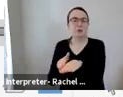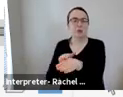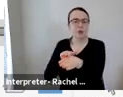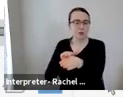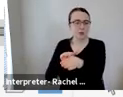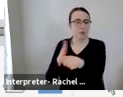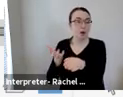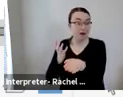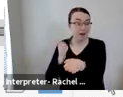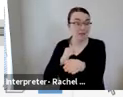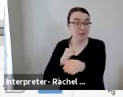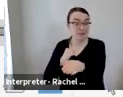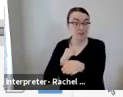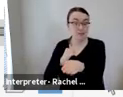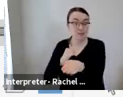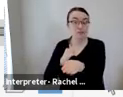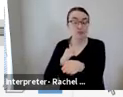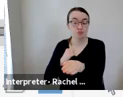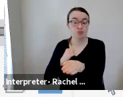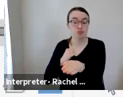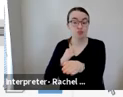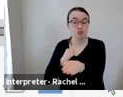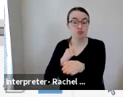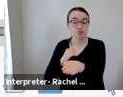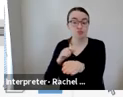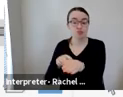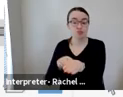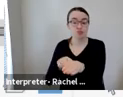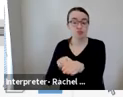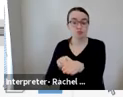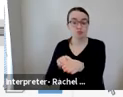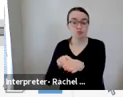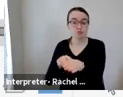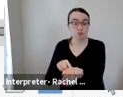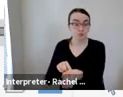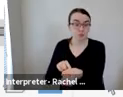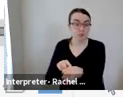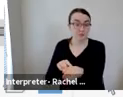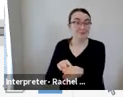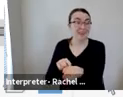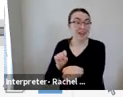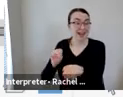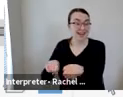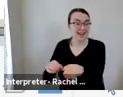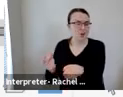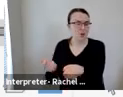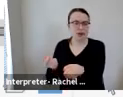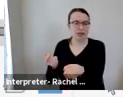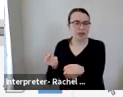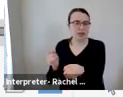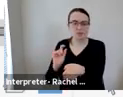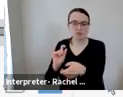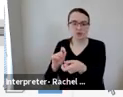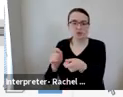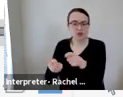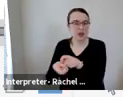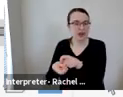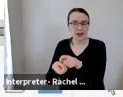face up. And I want to move that face down. I can quickly